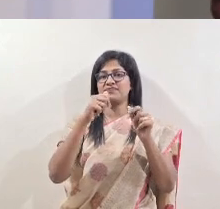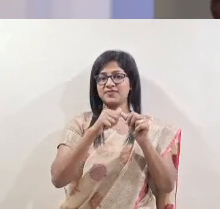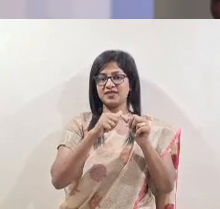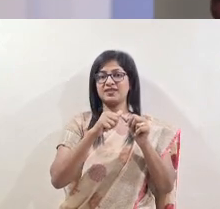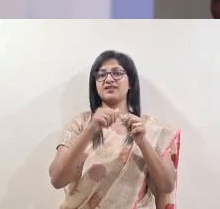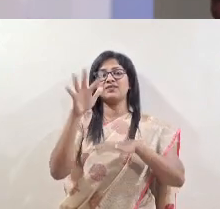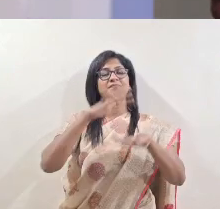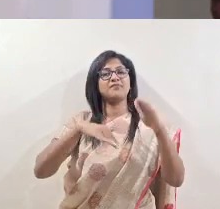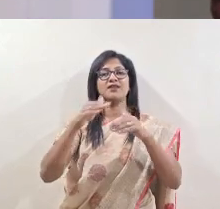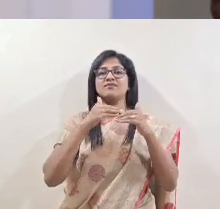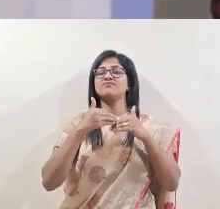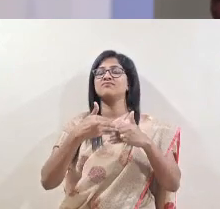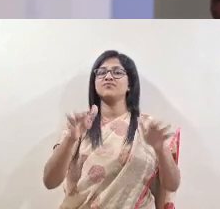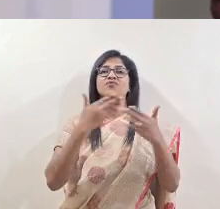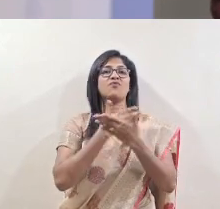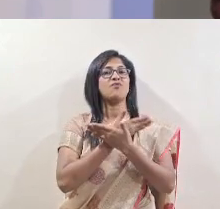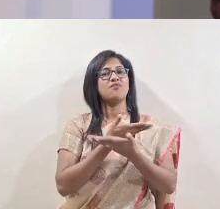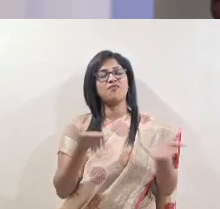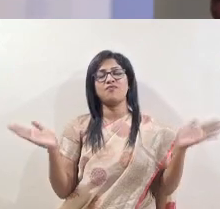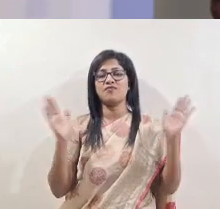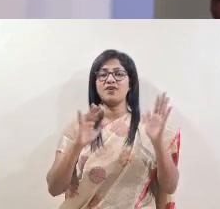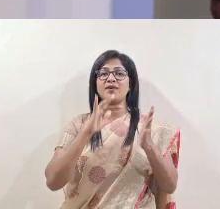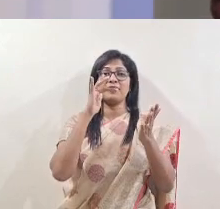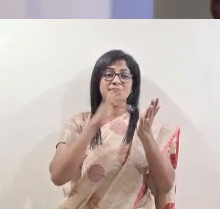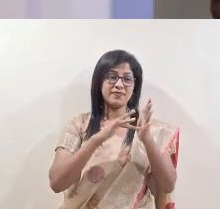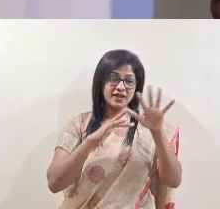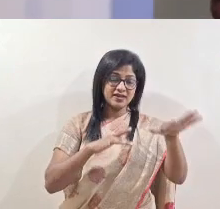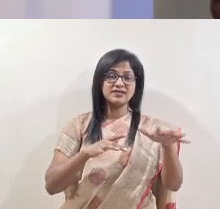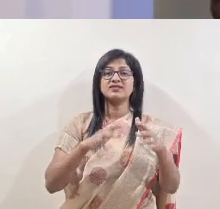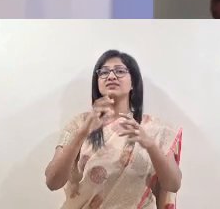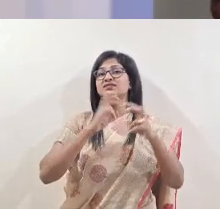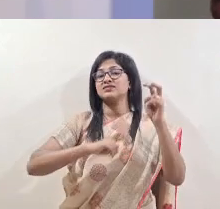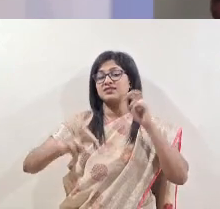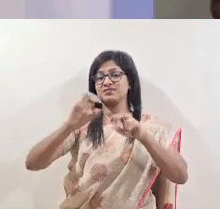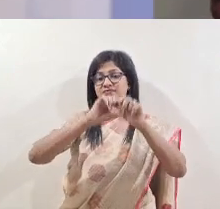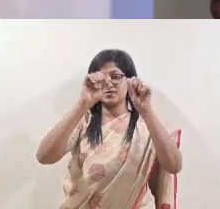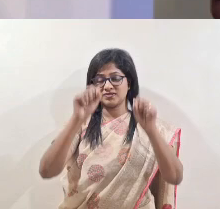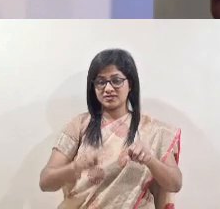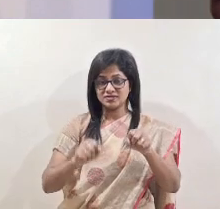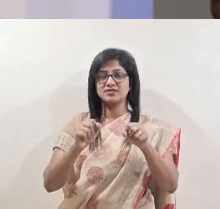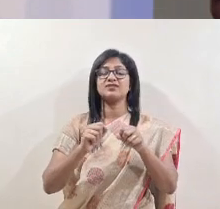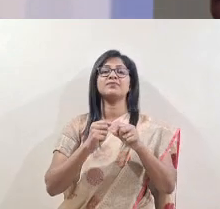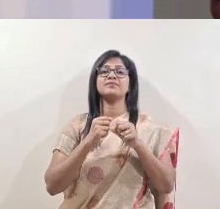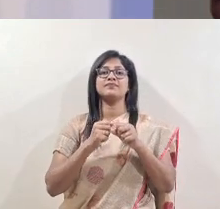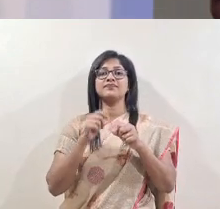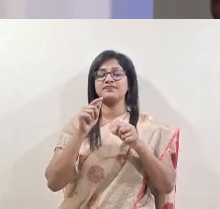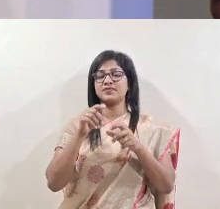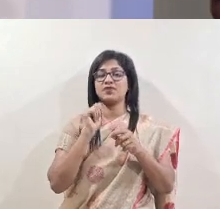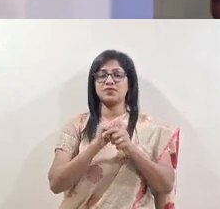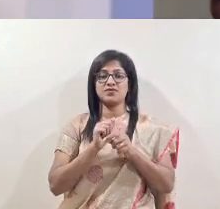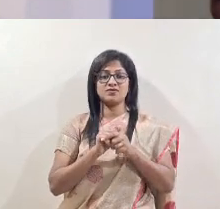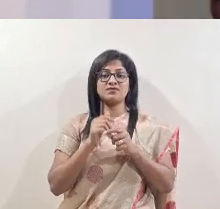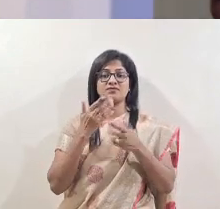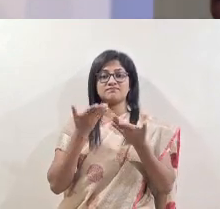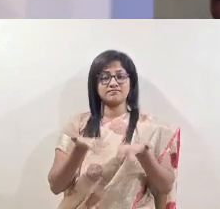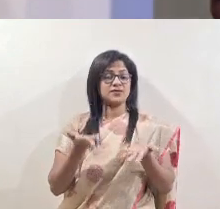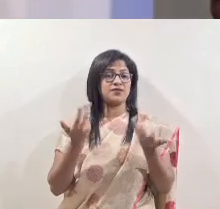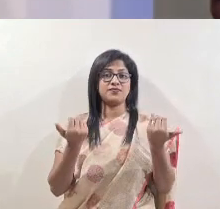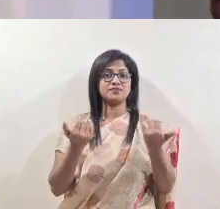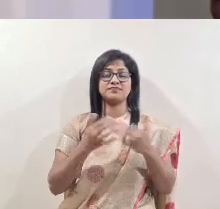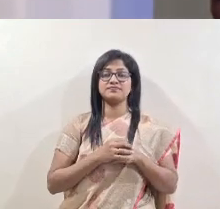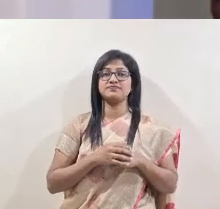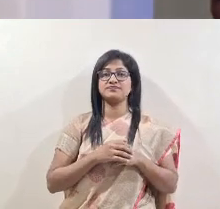planned everything, including the location of places, transportation system, and they are what they are right now.